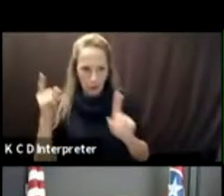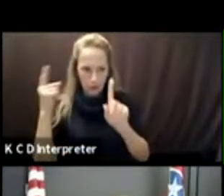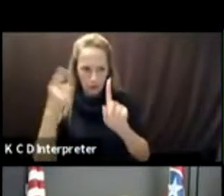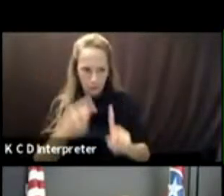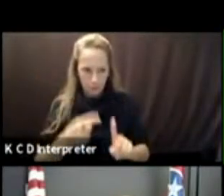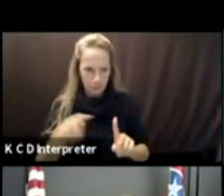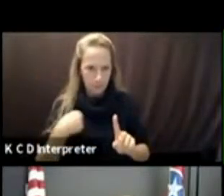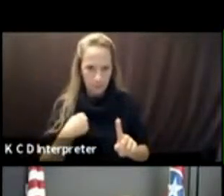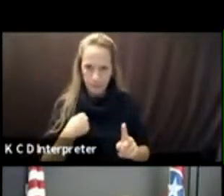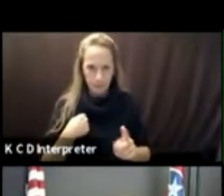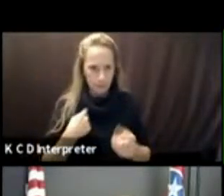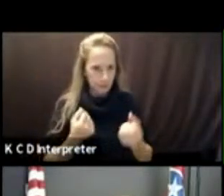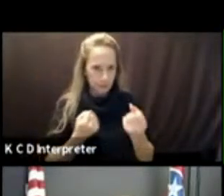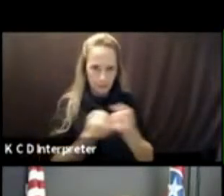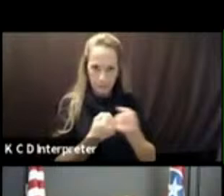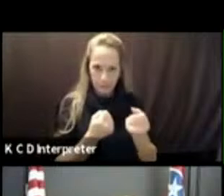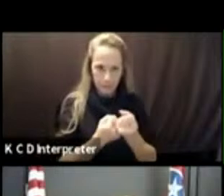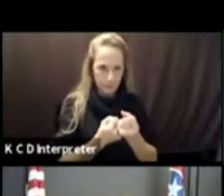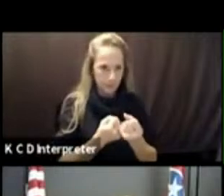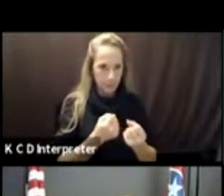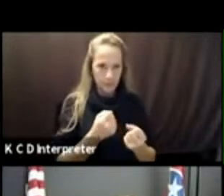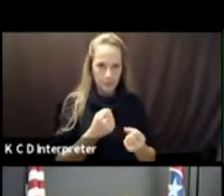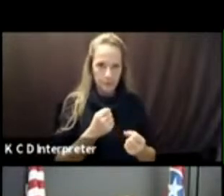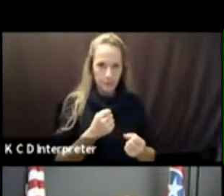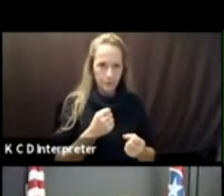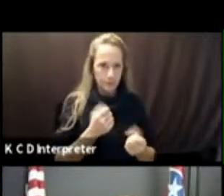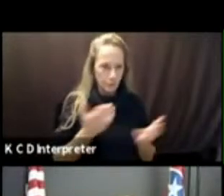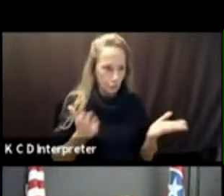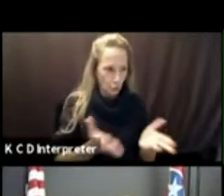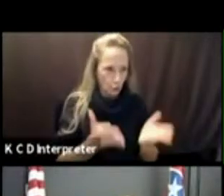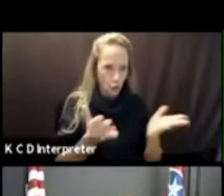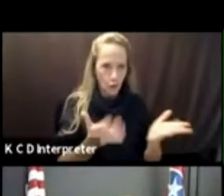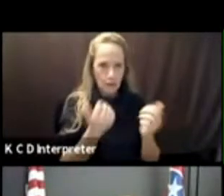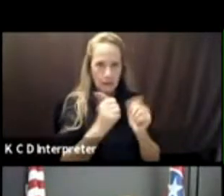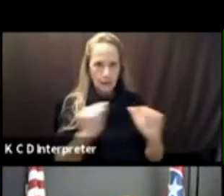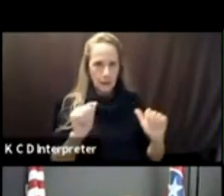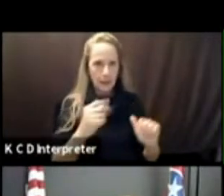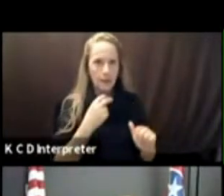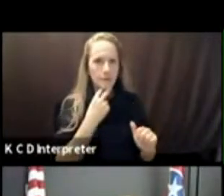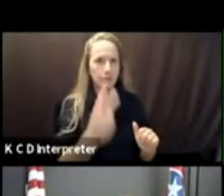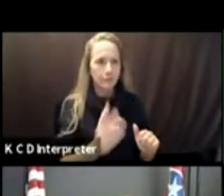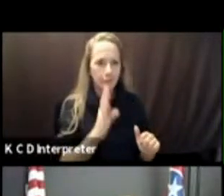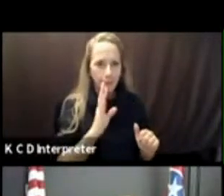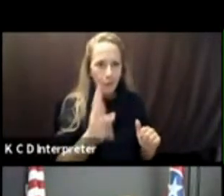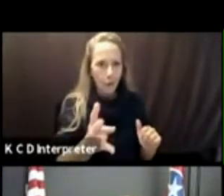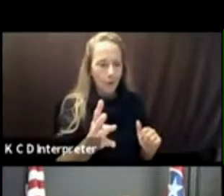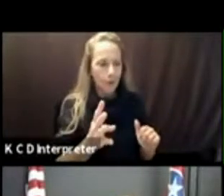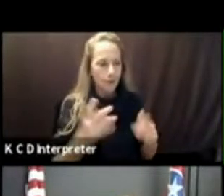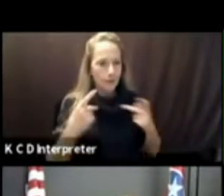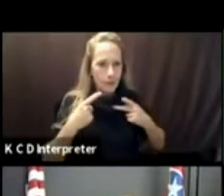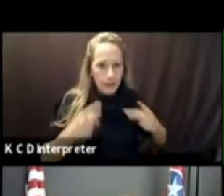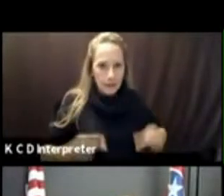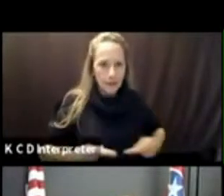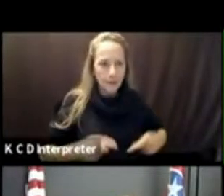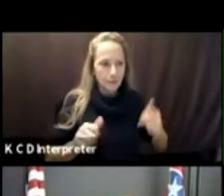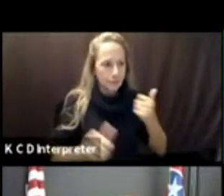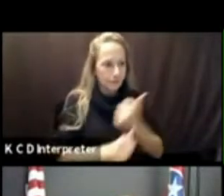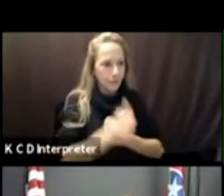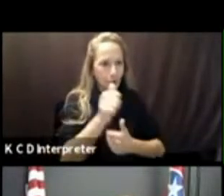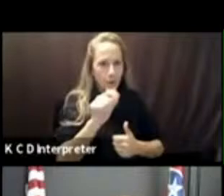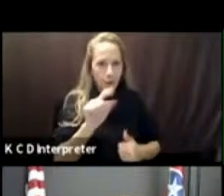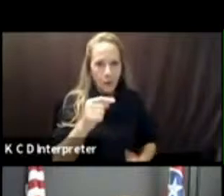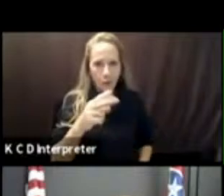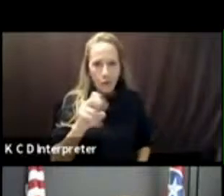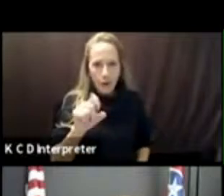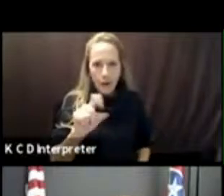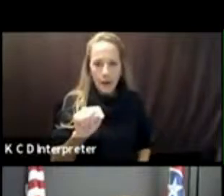don't condone, support, encourage verbal or physical violence or threat of violence or